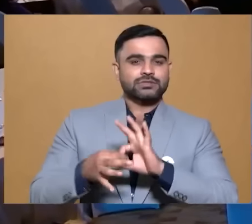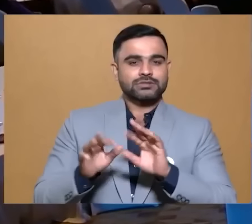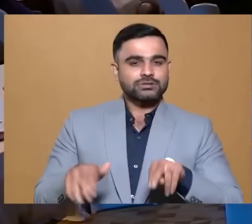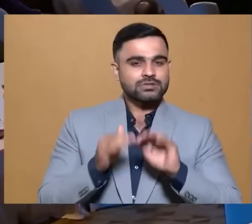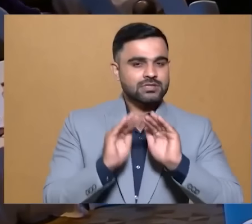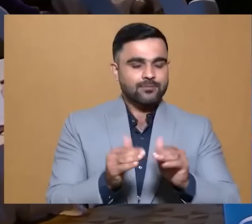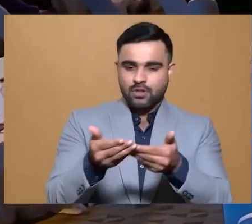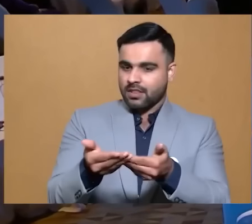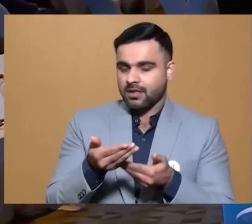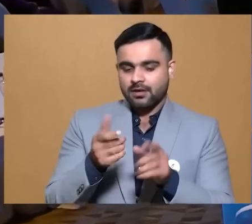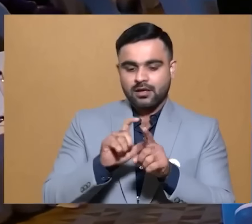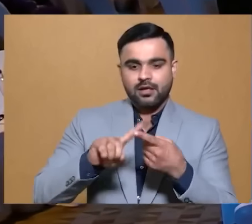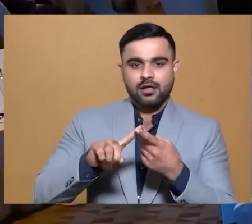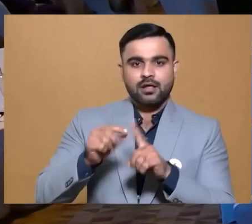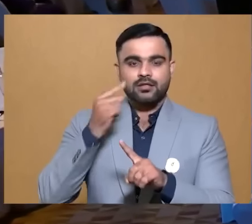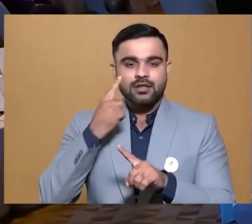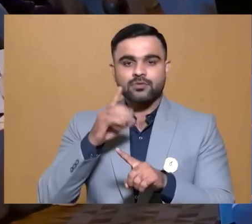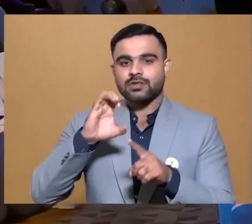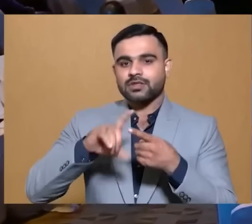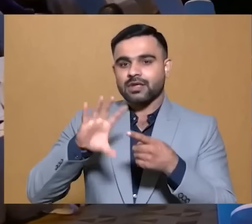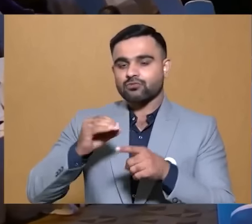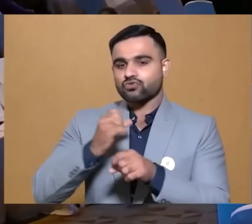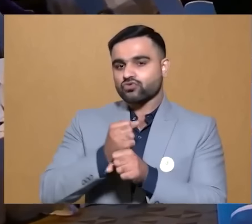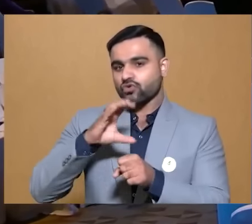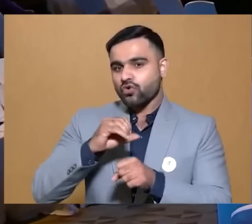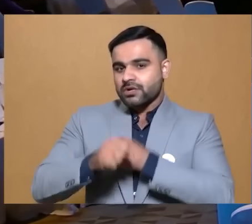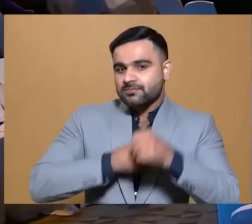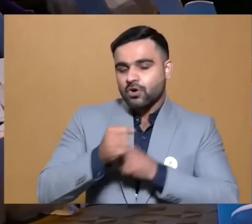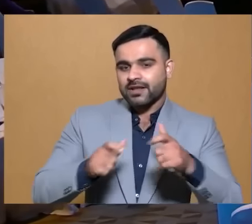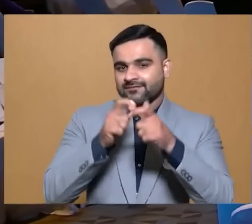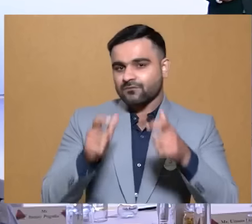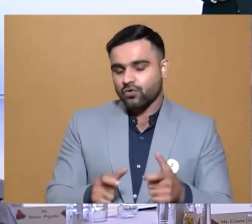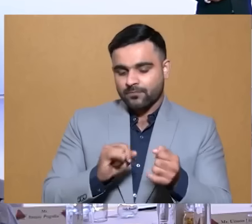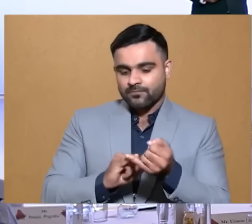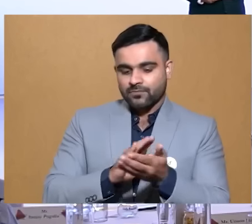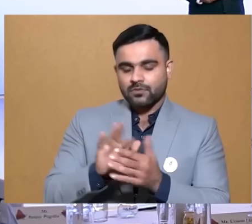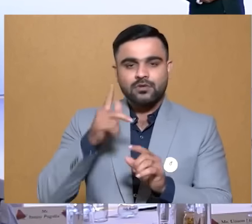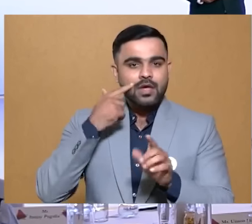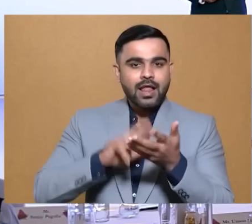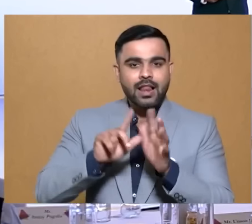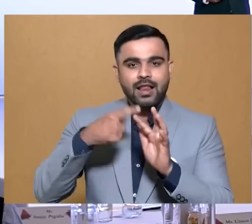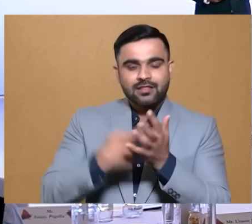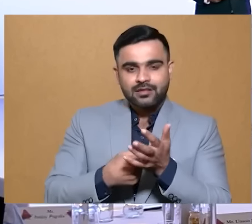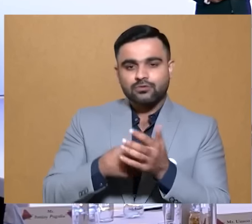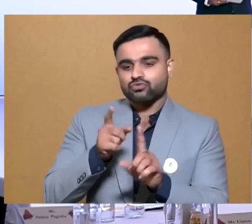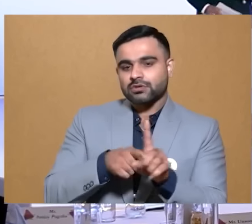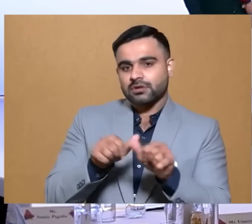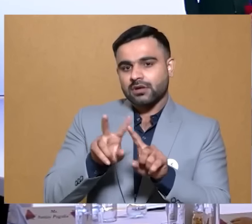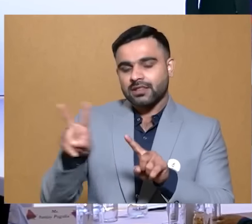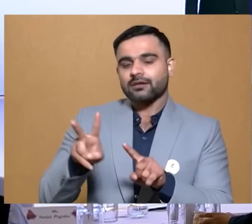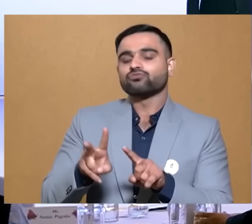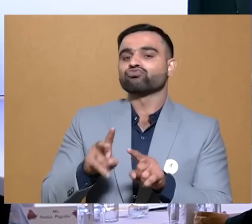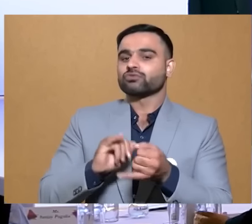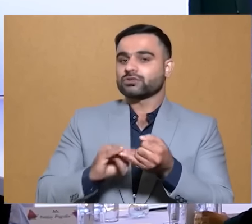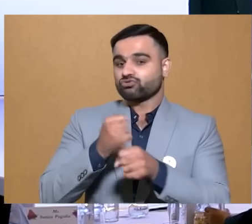Now like to call up Deepthi Bopiah, CEO, GoSports Foundation, and Shailendra Yadav, General Secretary, Cricket Association for the